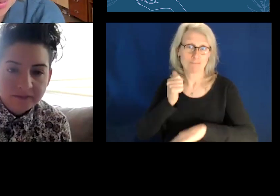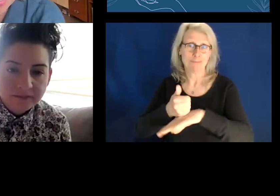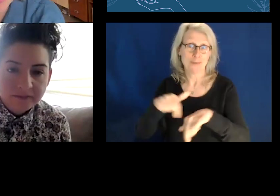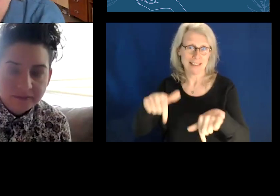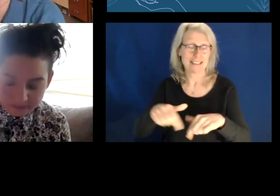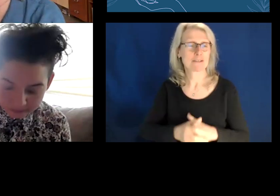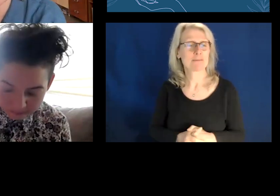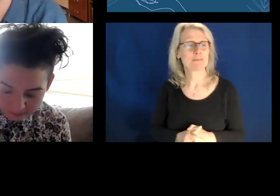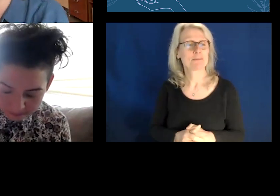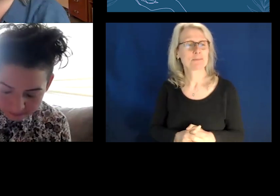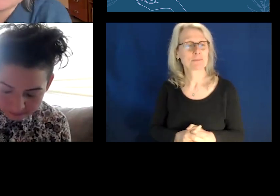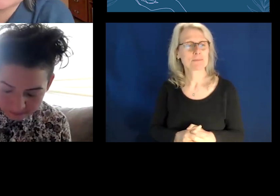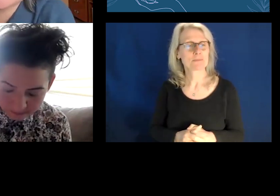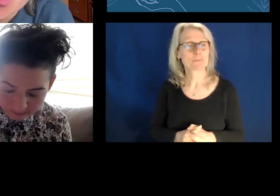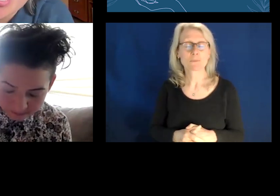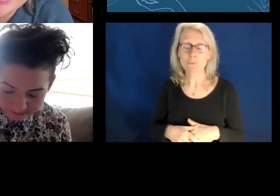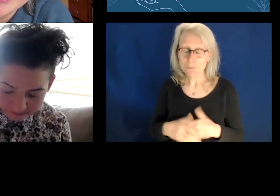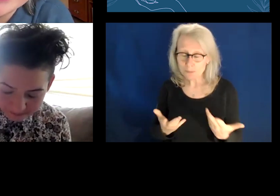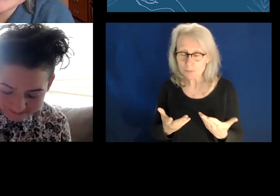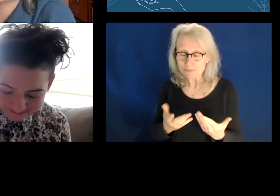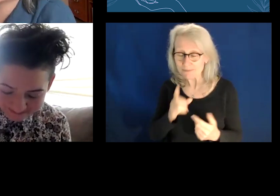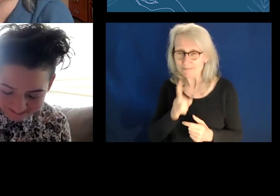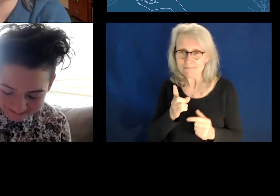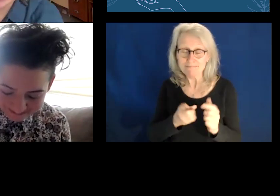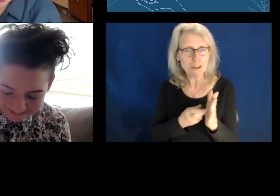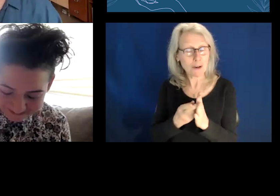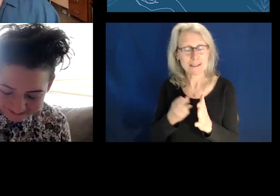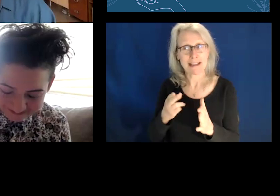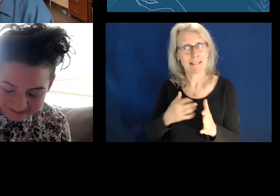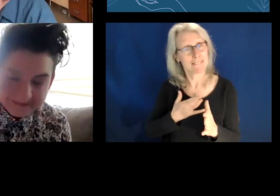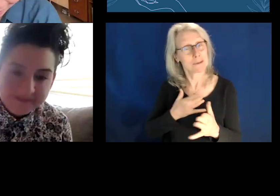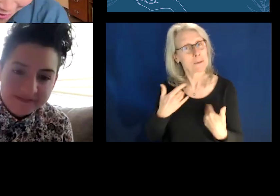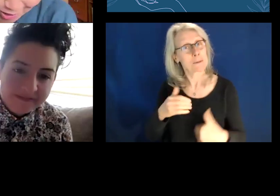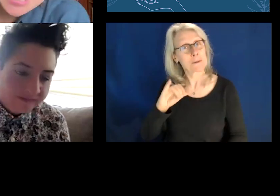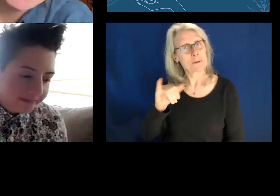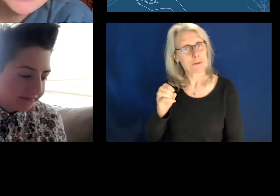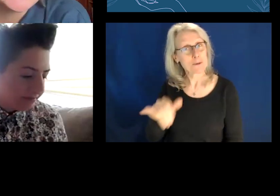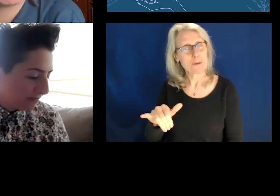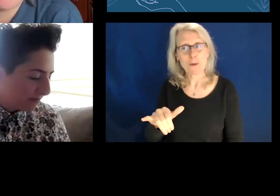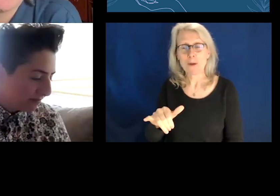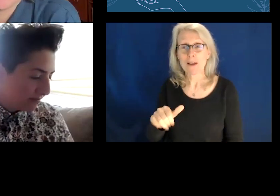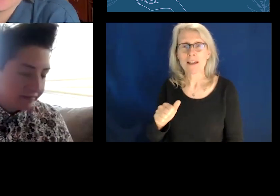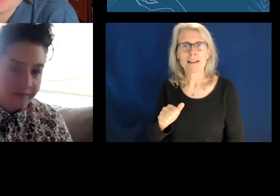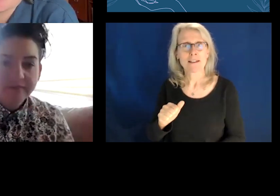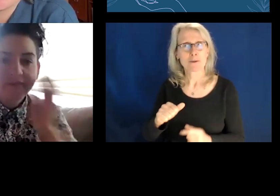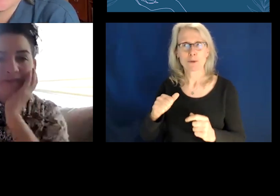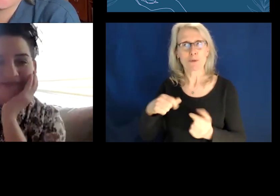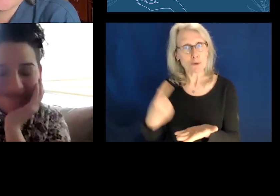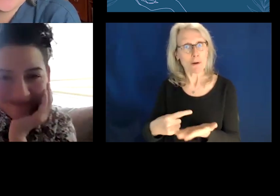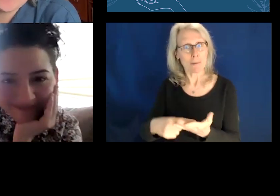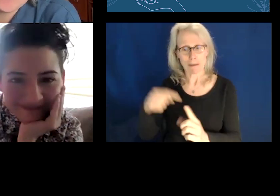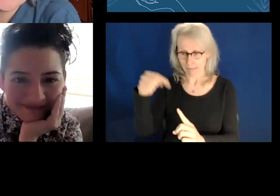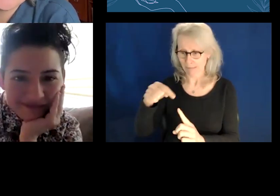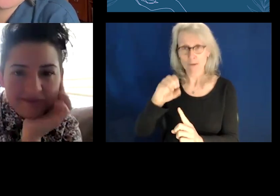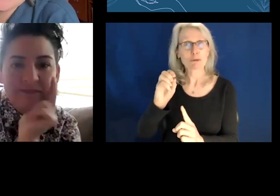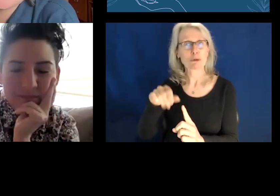So this is really a joy. This is really a joy to be speaking about joy